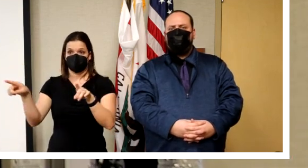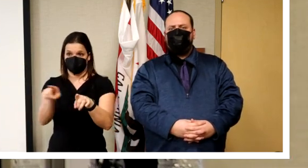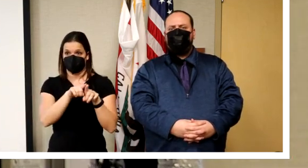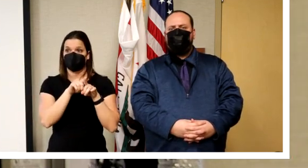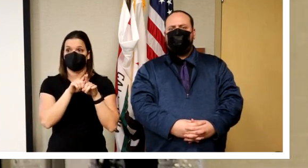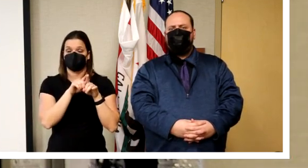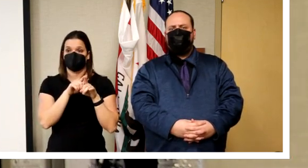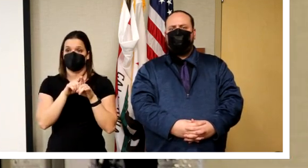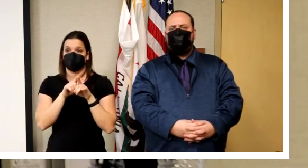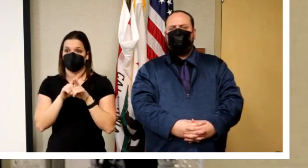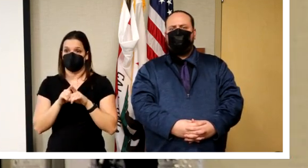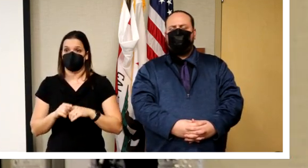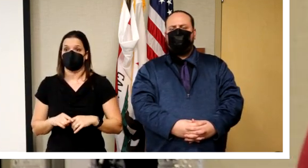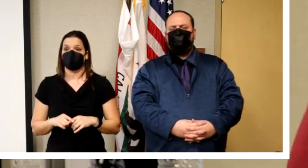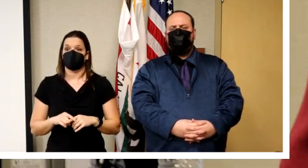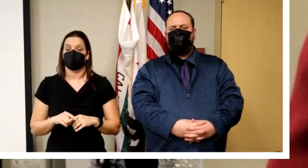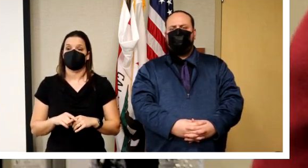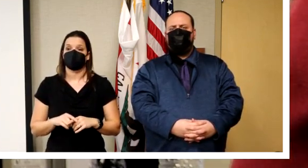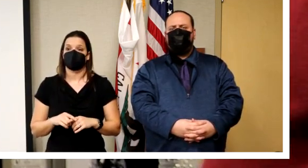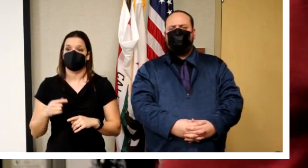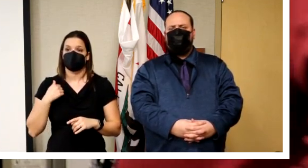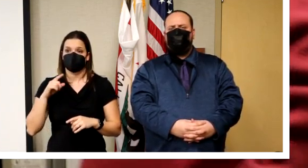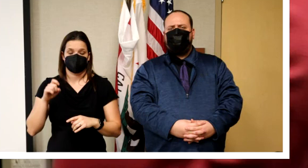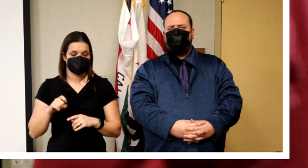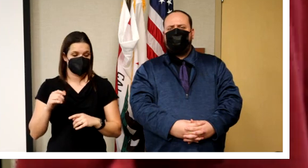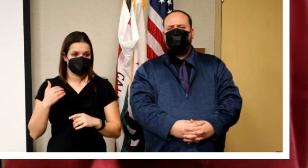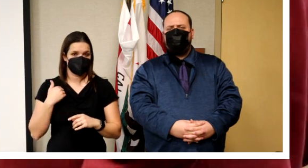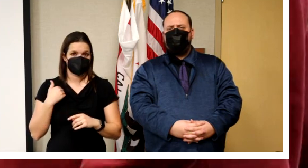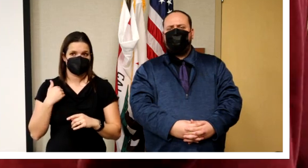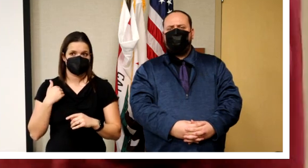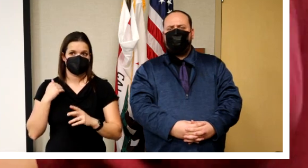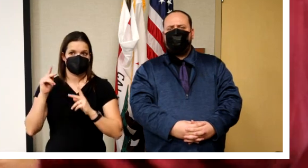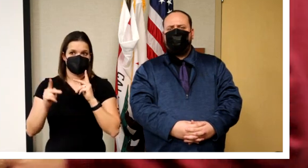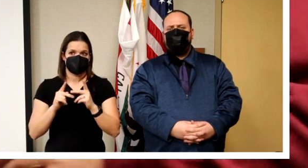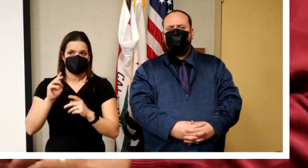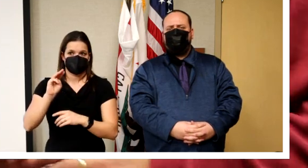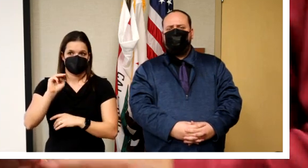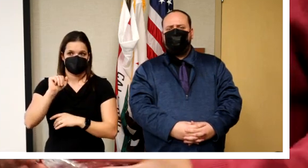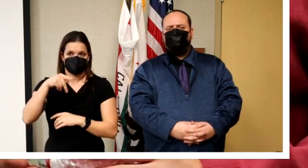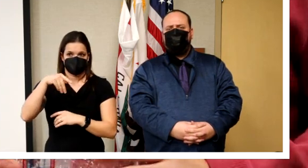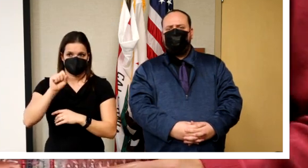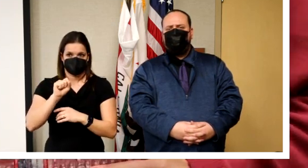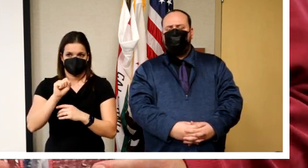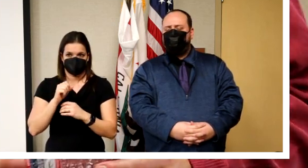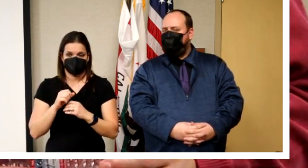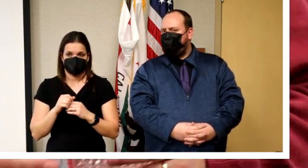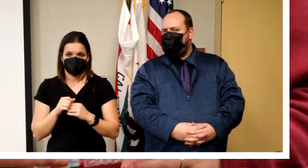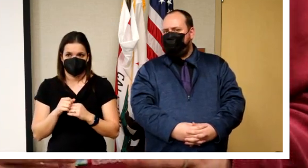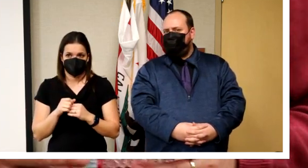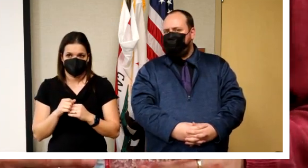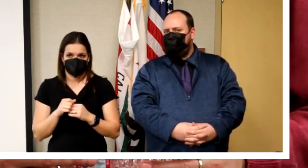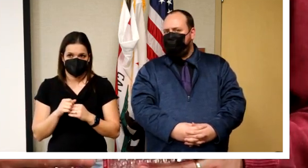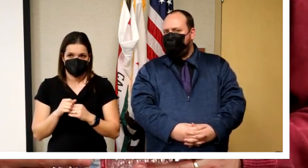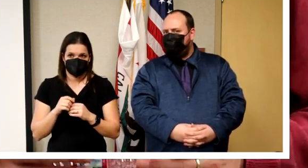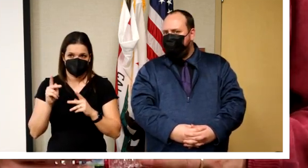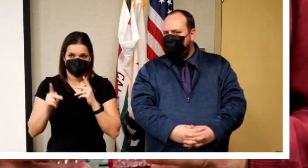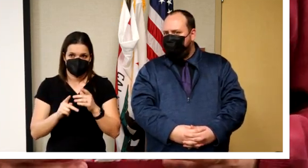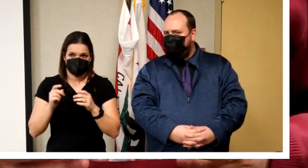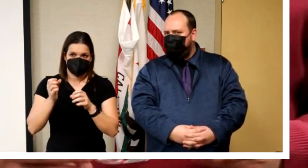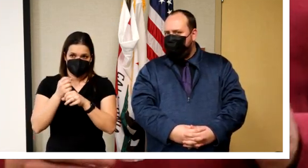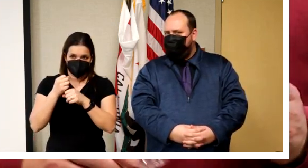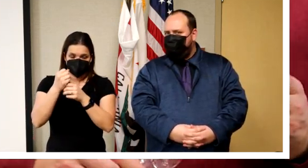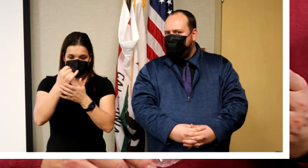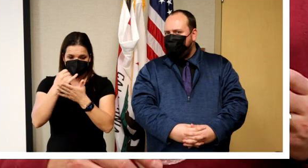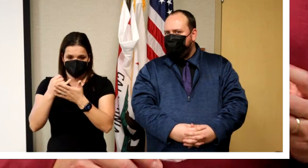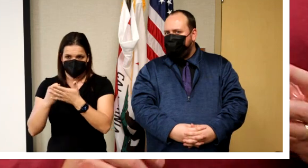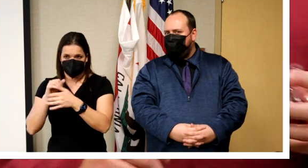with MR and dictates that we need to have the public maps, the folks that go to the trouble to put those together and